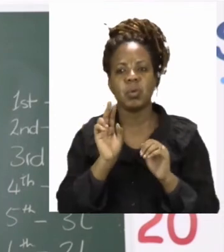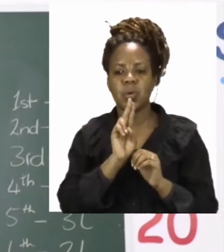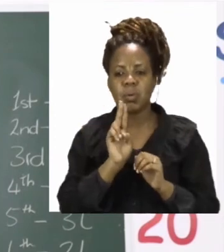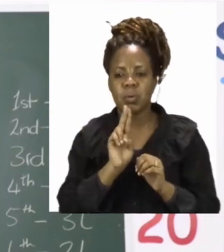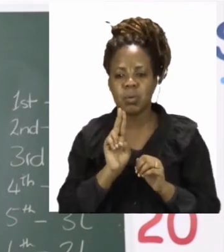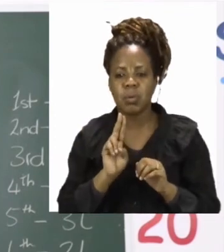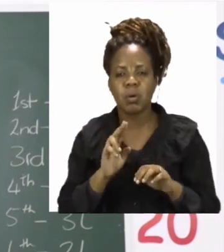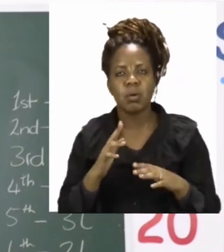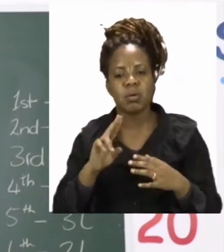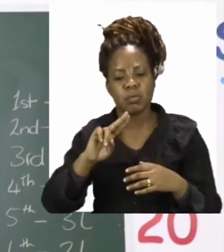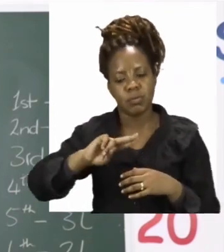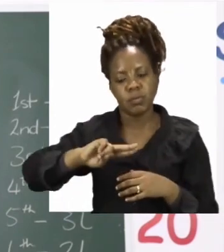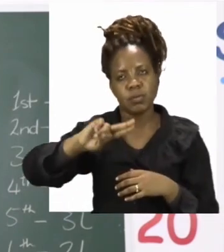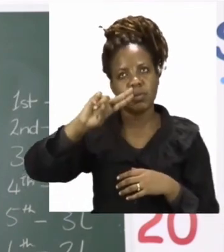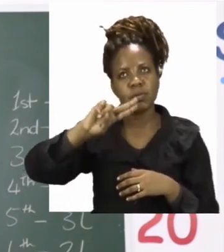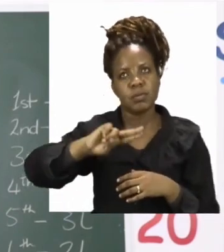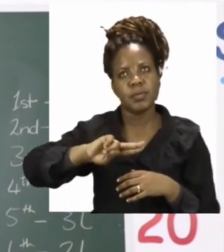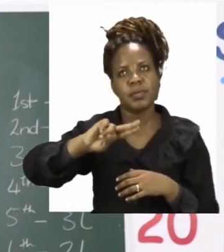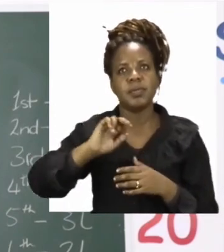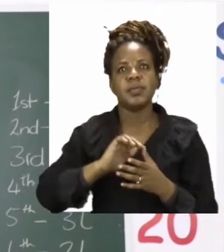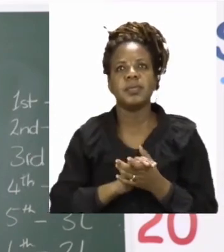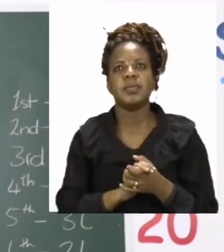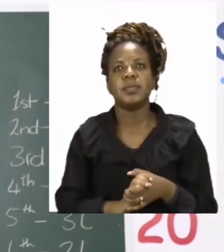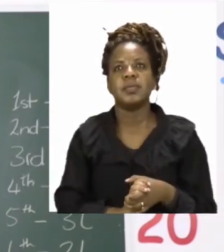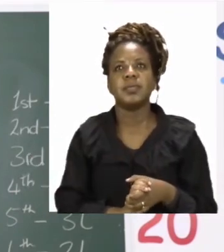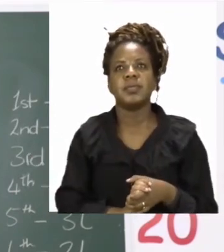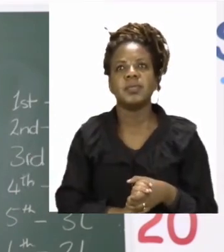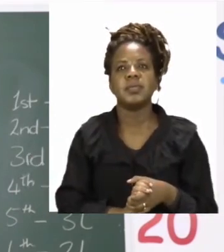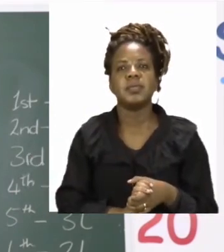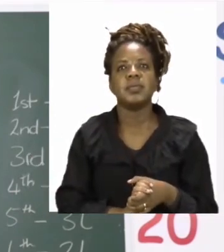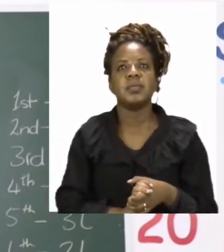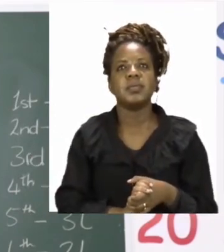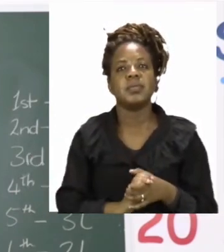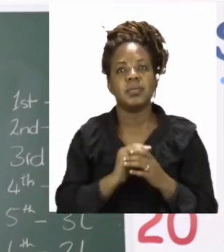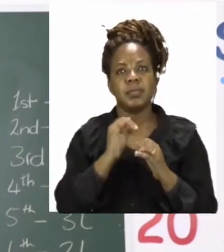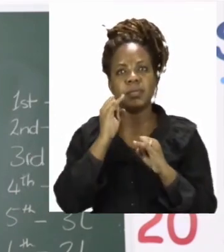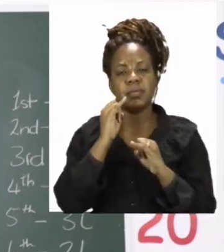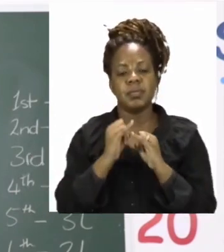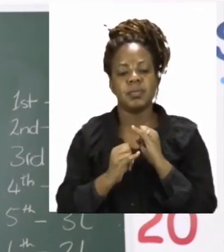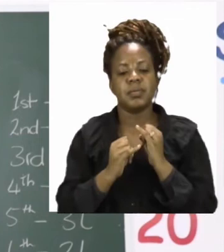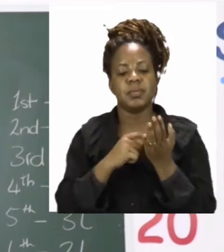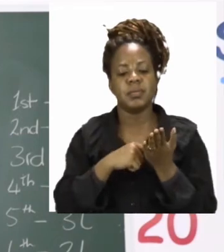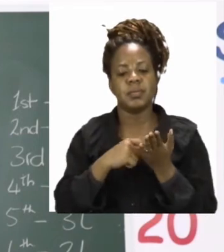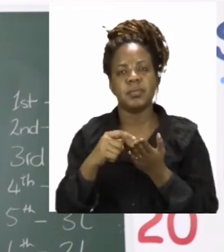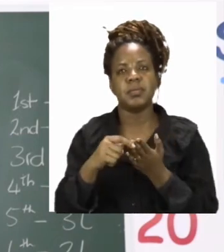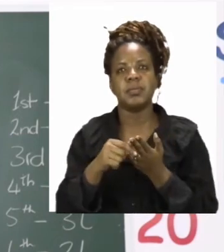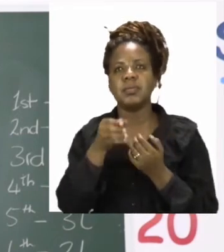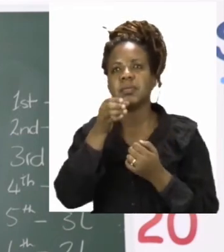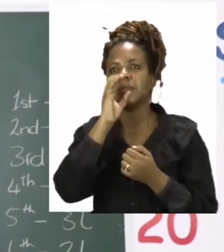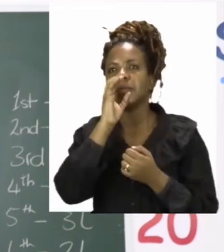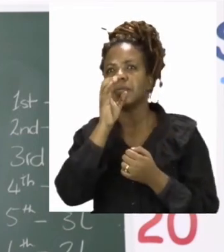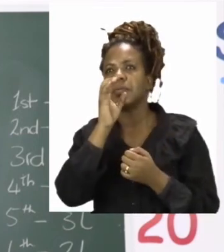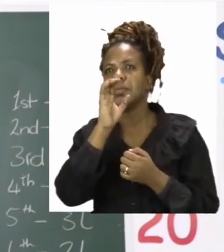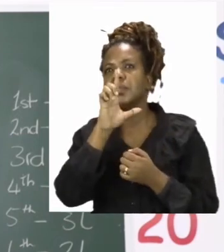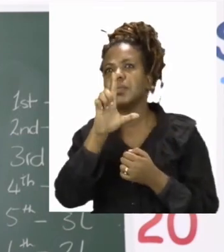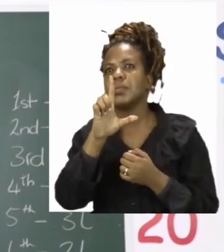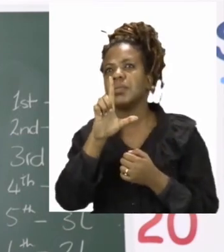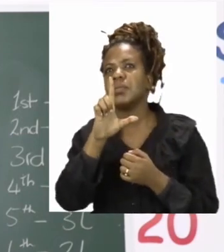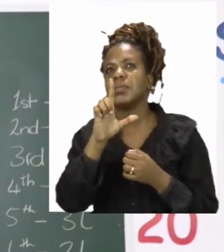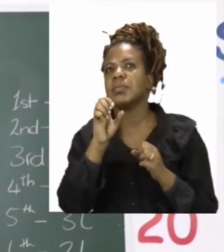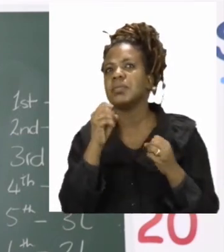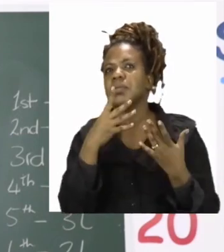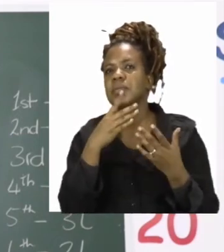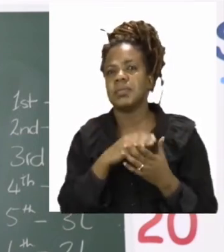side. Very good. Then the last week, week 6, we are told